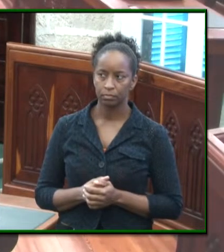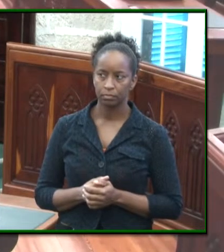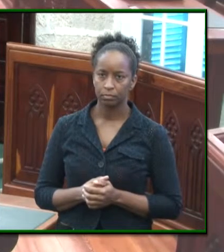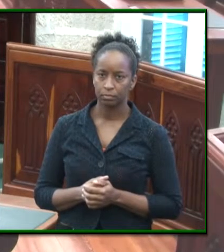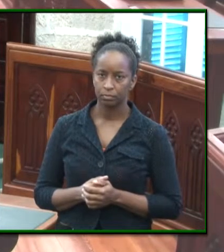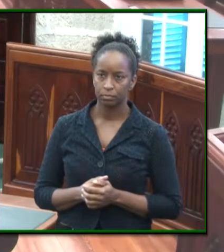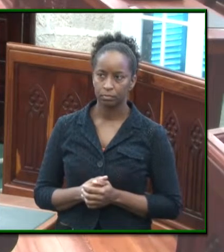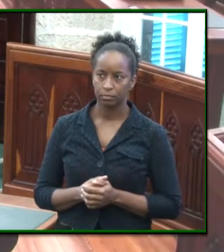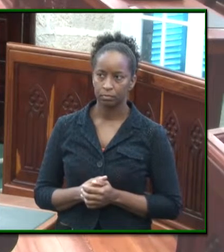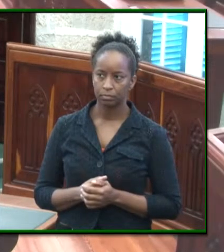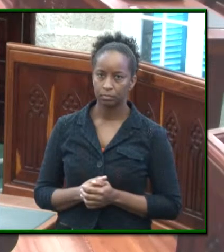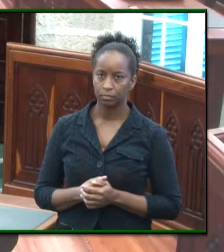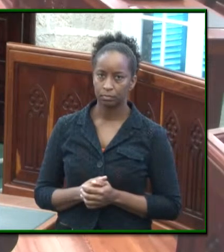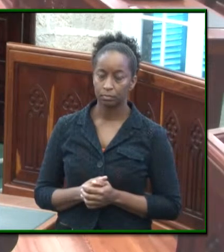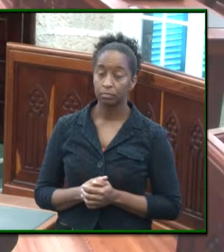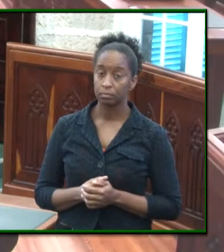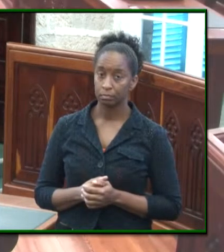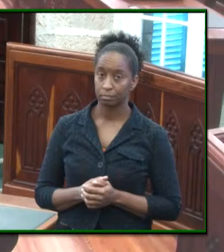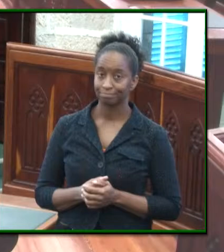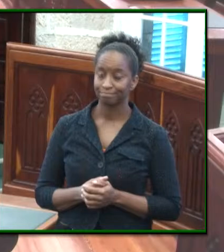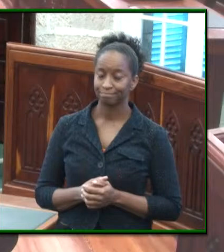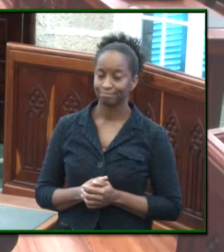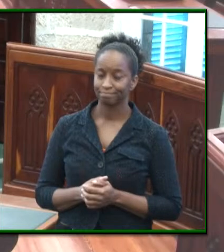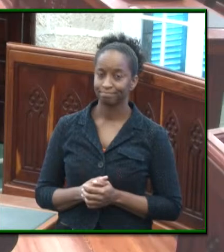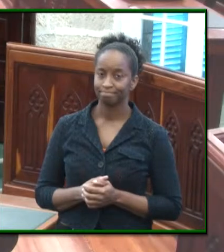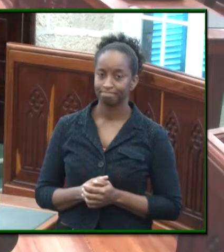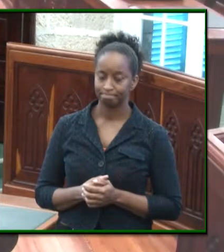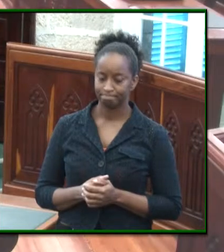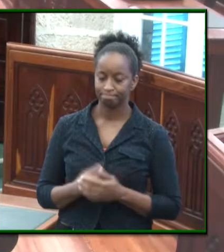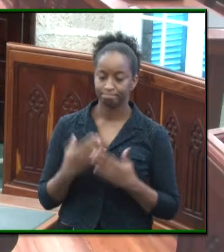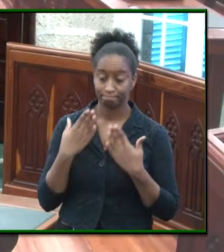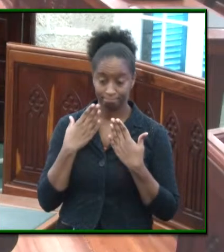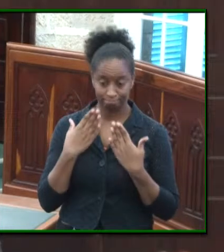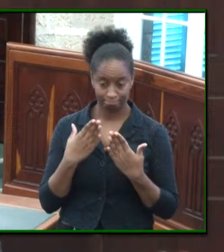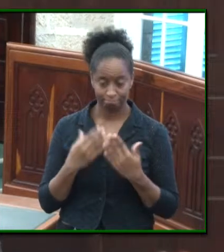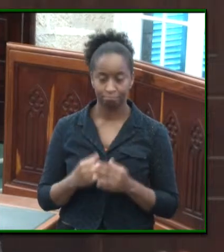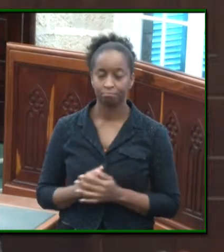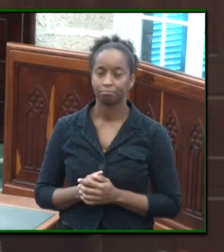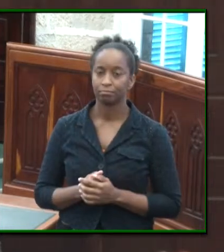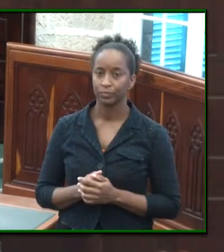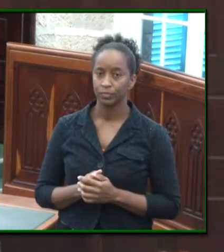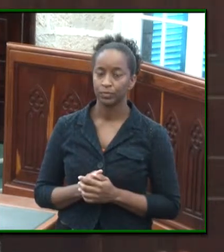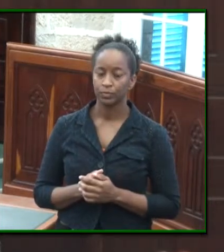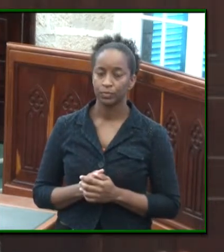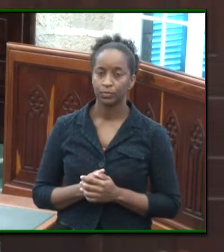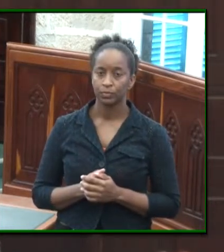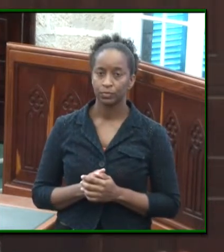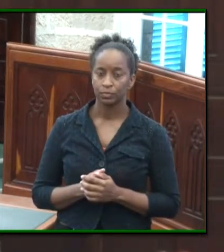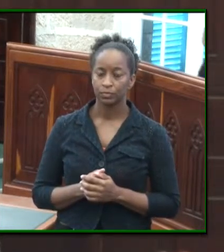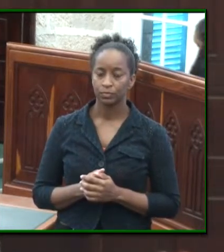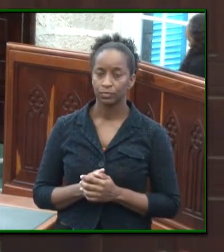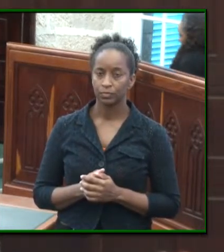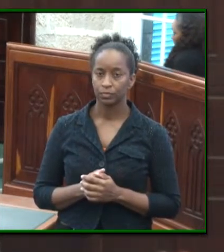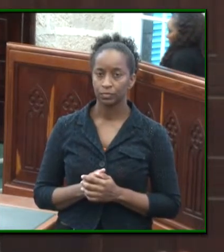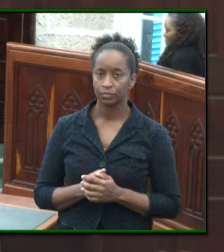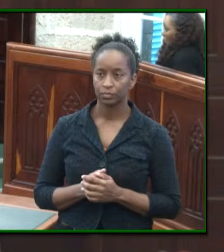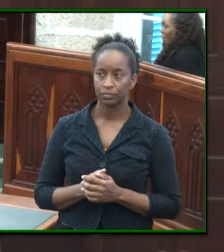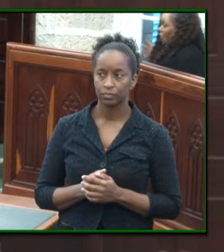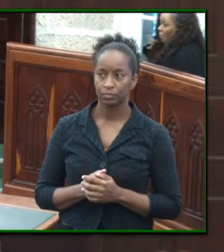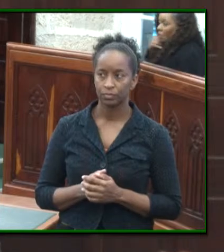Thank you, Mr. Chairman. Thank you, Honourable Member for St. James North.